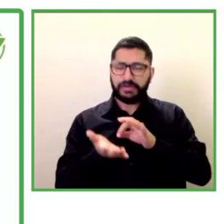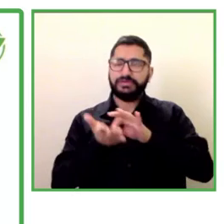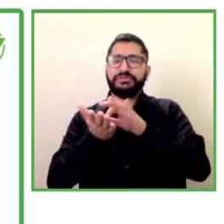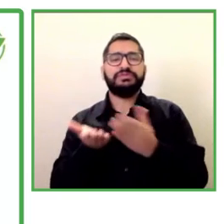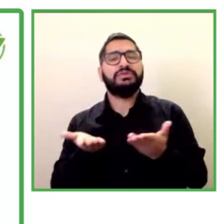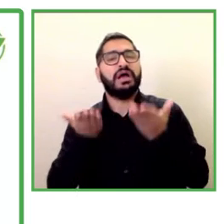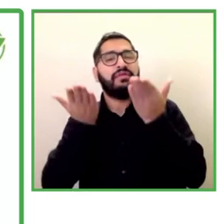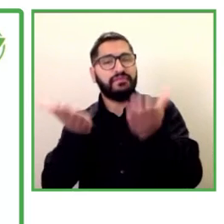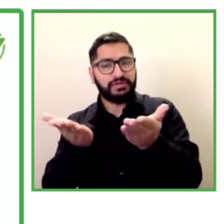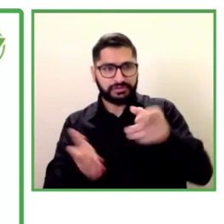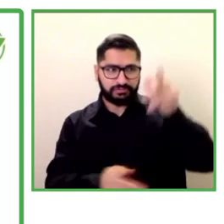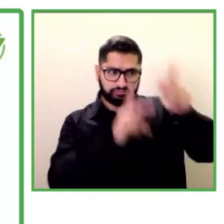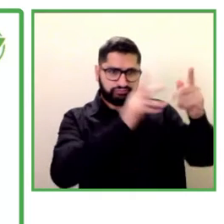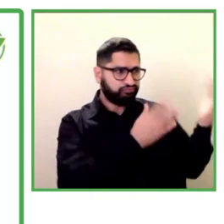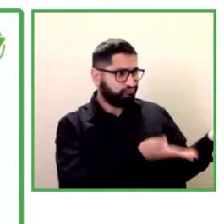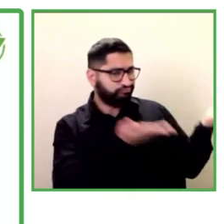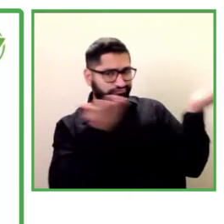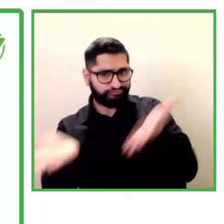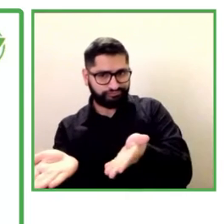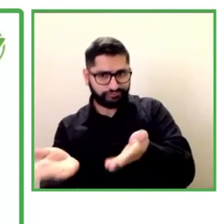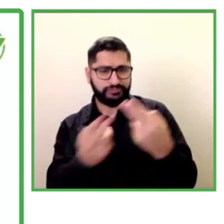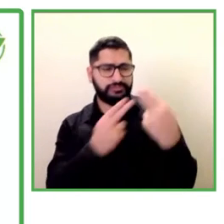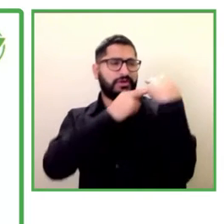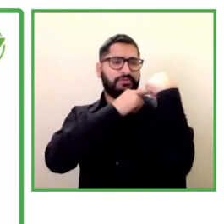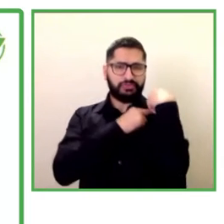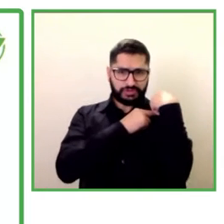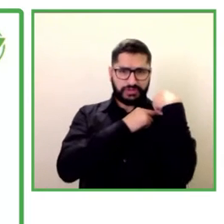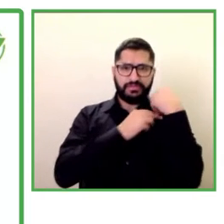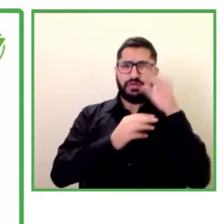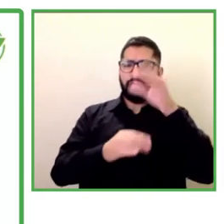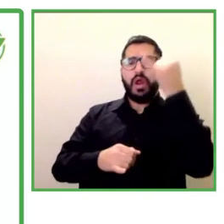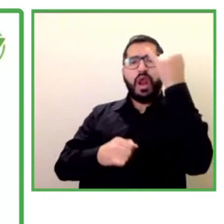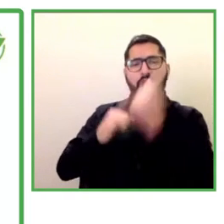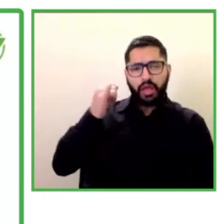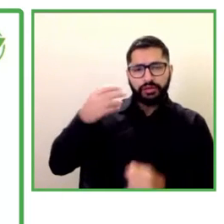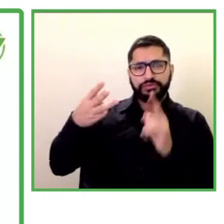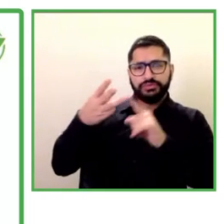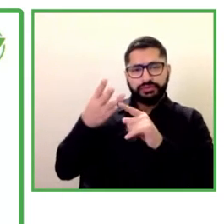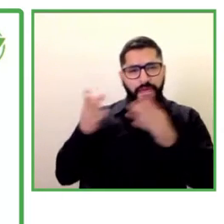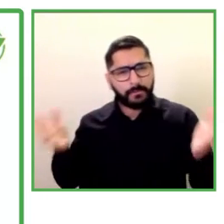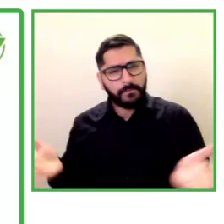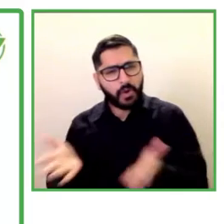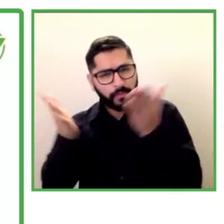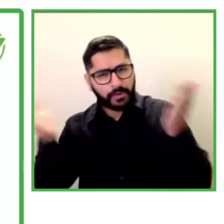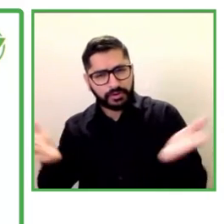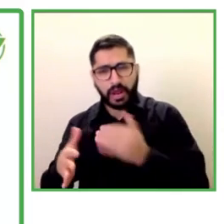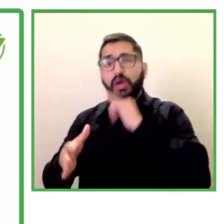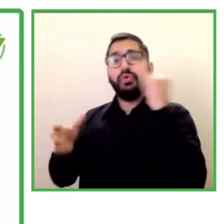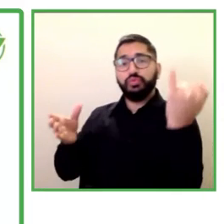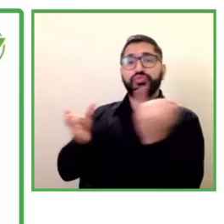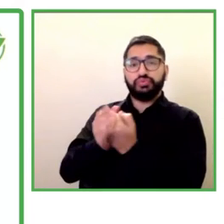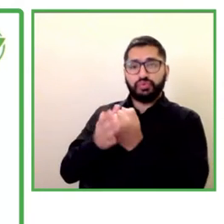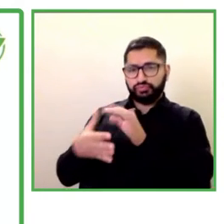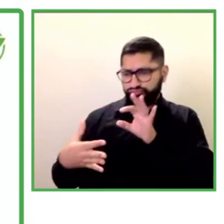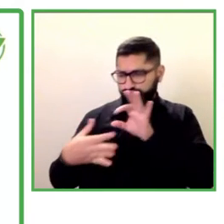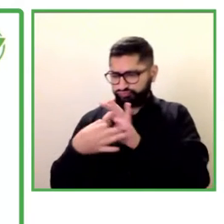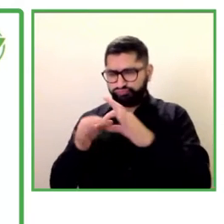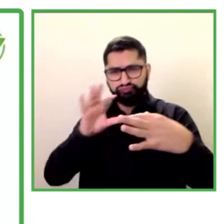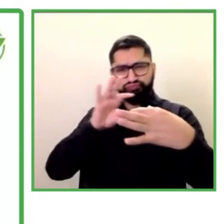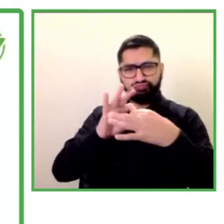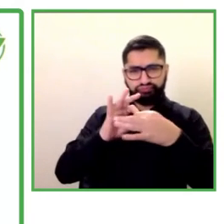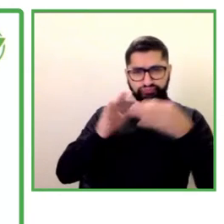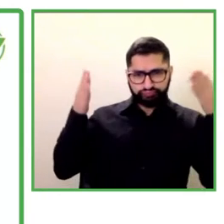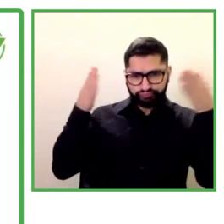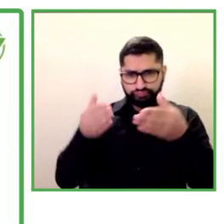customer service distant for that. We also want to foster the inclusion in the value change. This can only limit